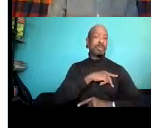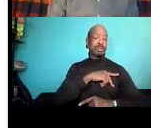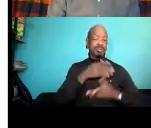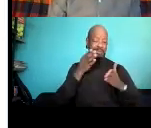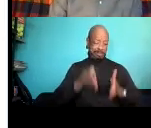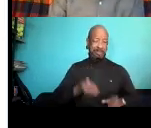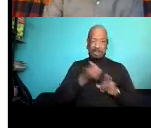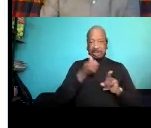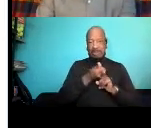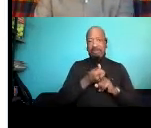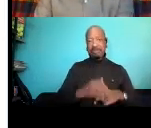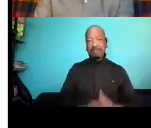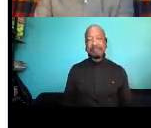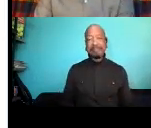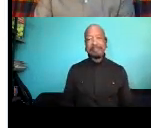beingness.